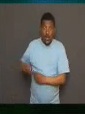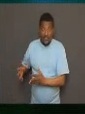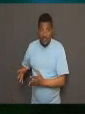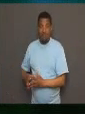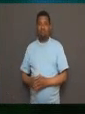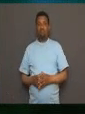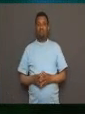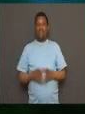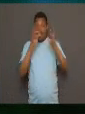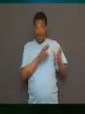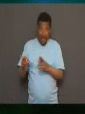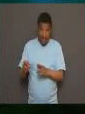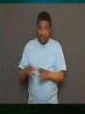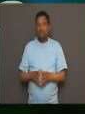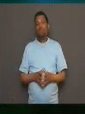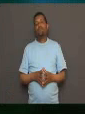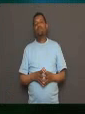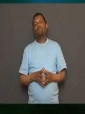Students, let's get ready.